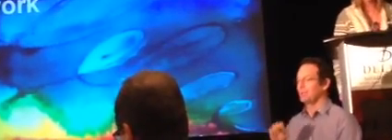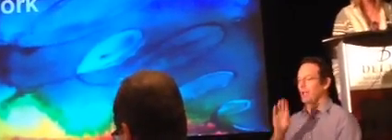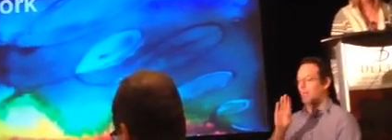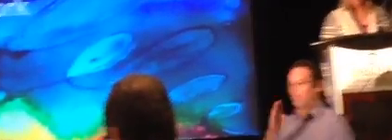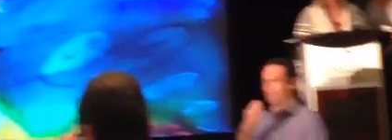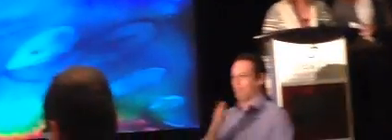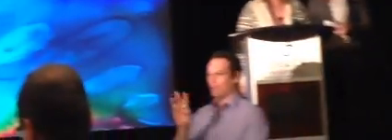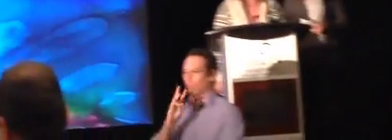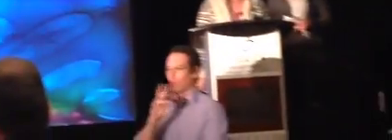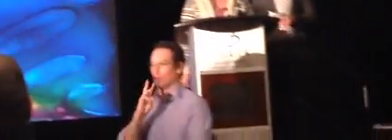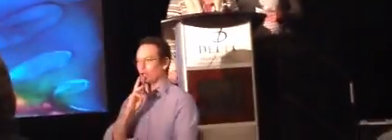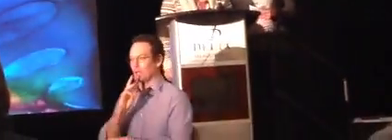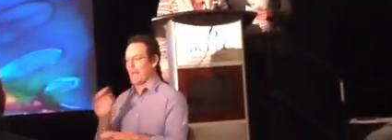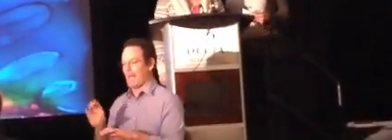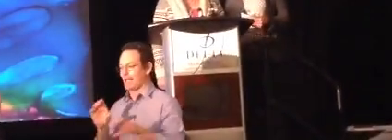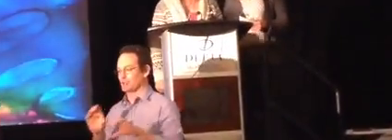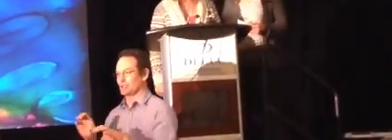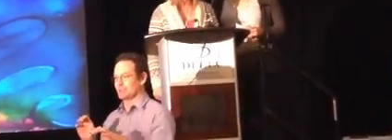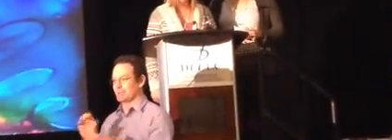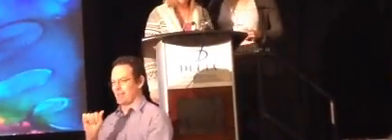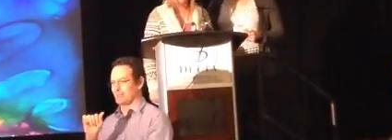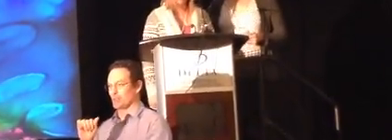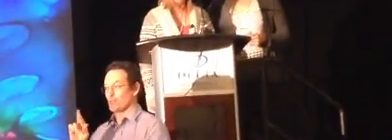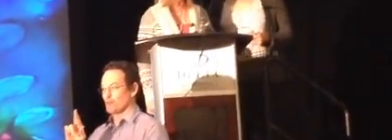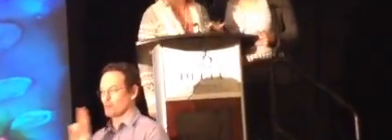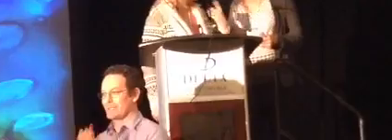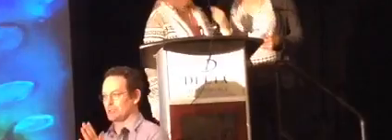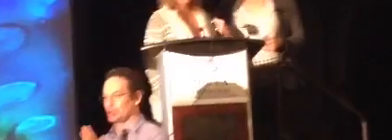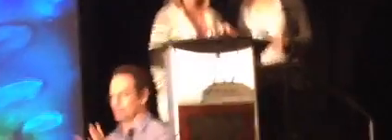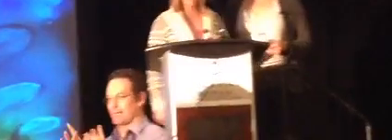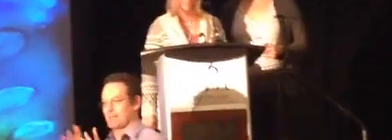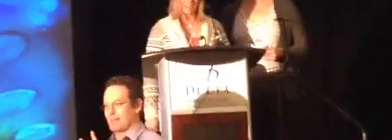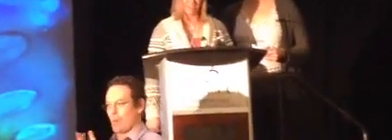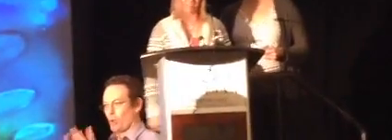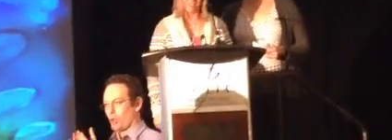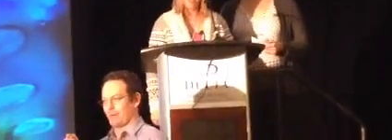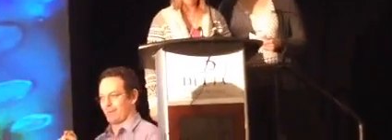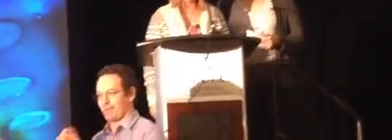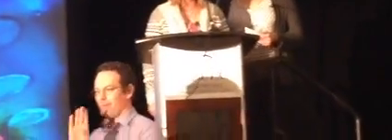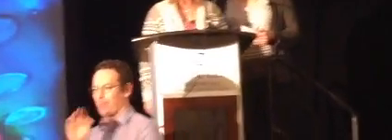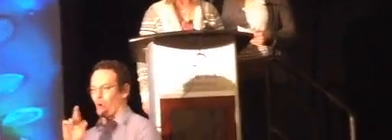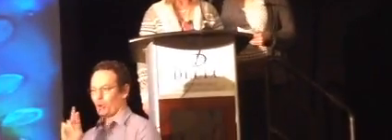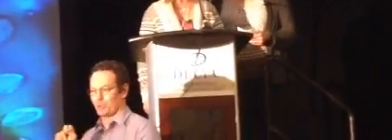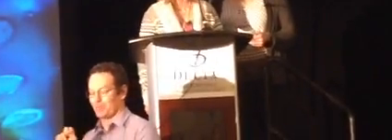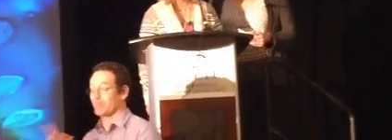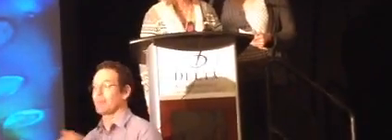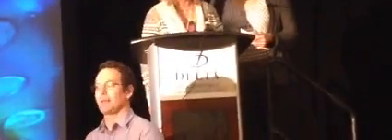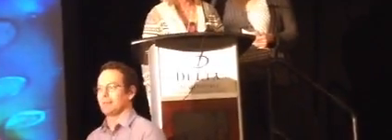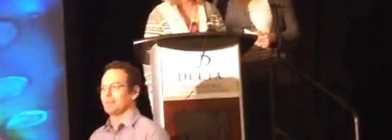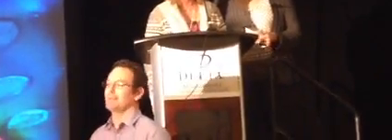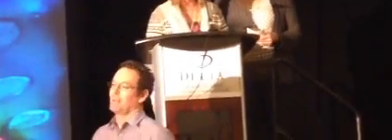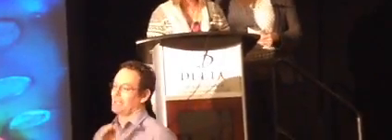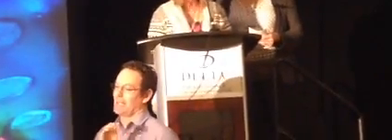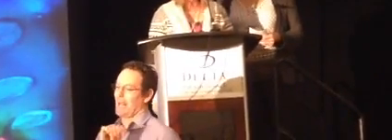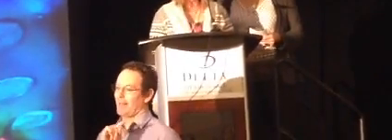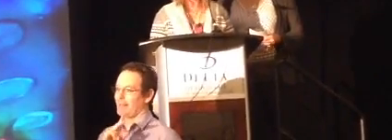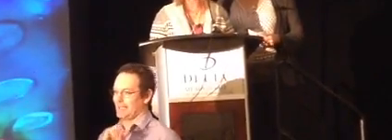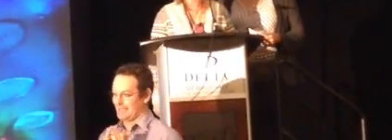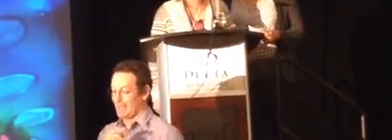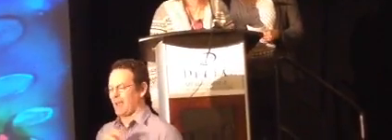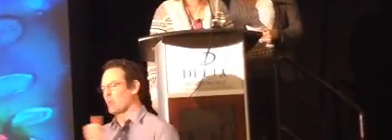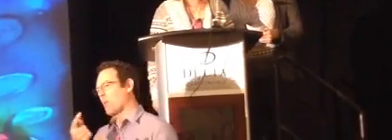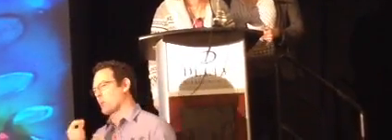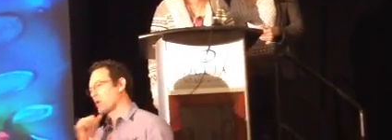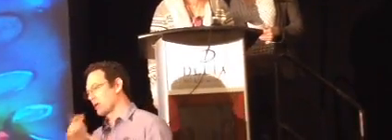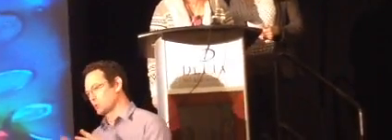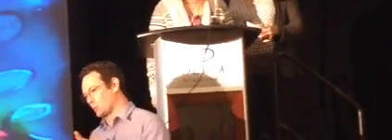Network. Liz Campbell, who was unable to be here tonight, as well as Kathy, were our facilitators. There were